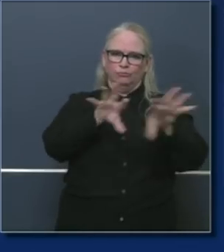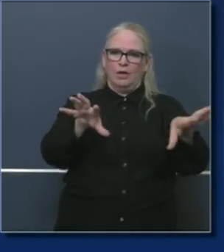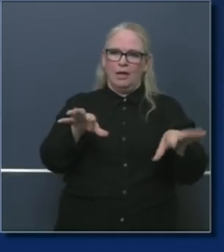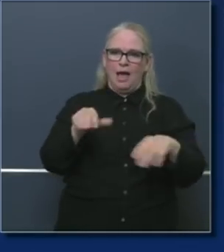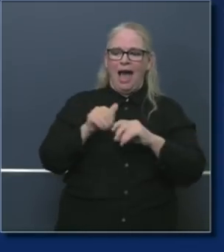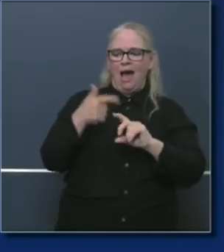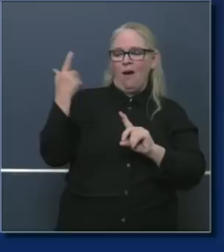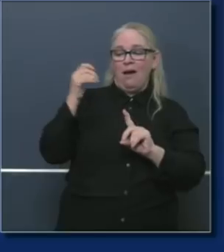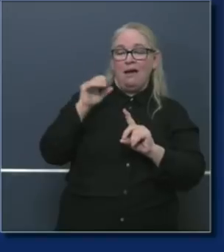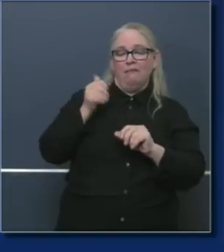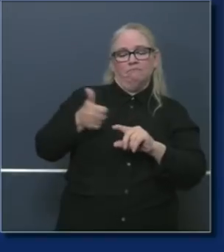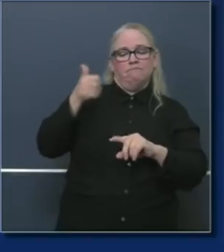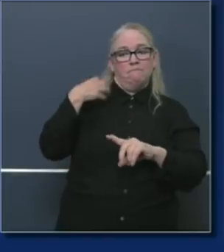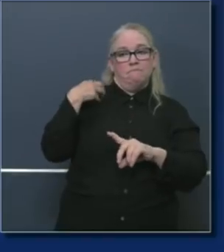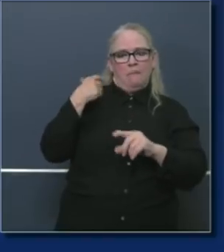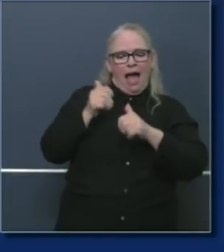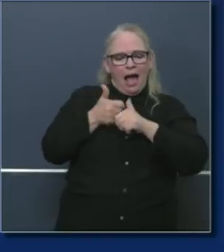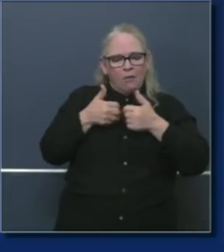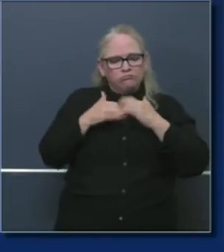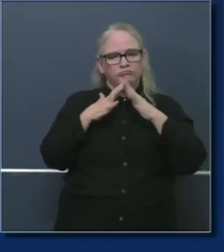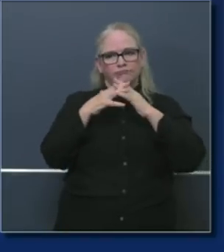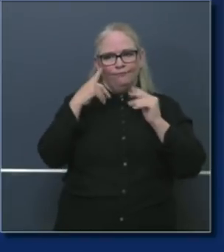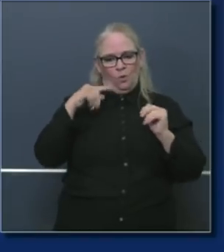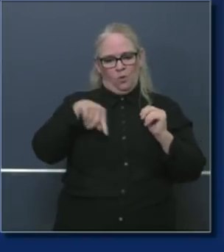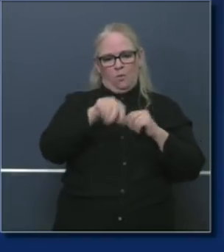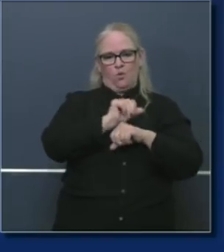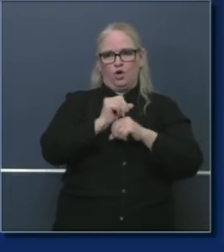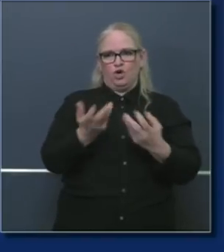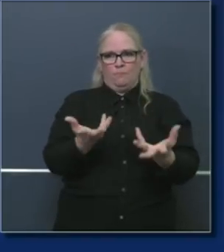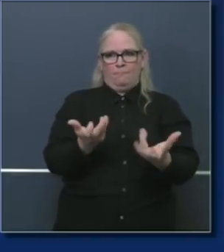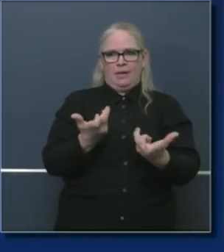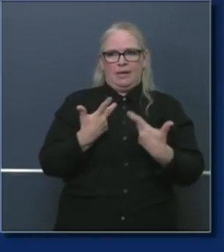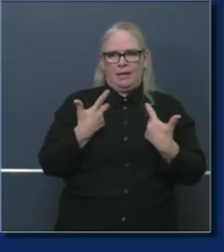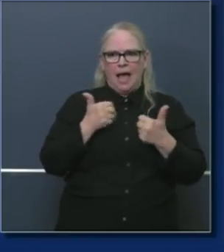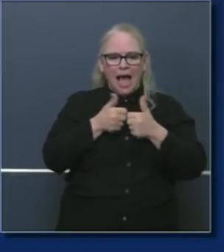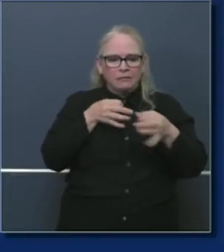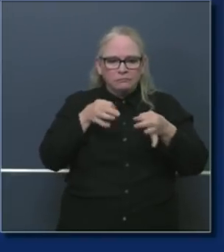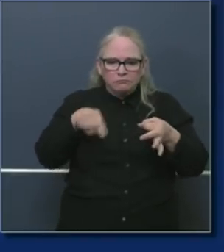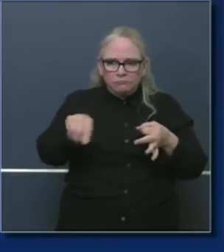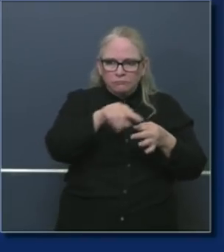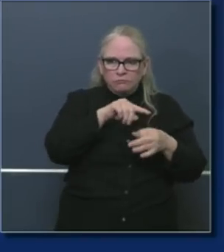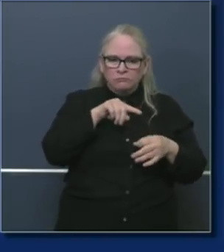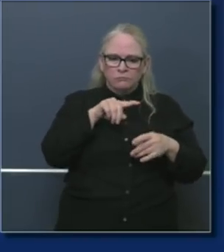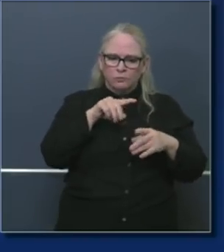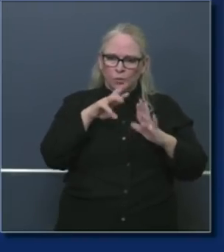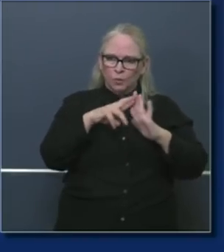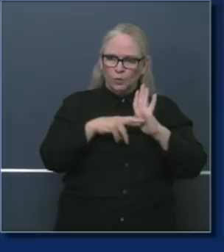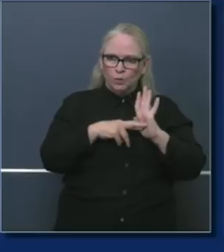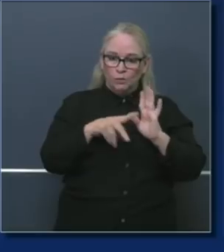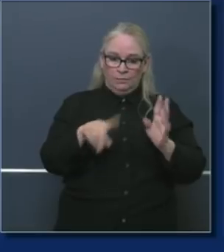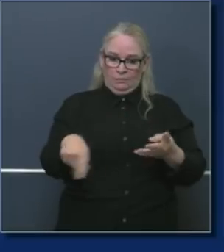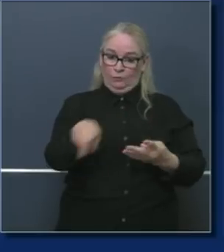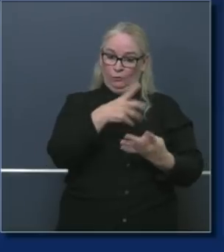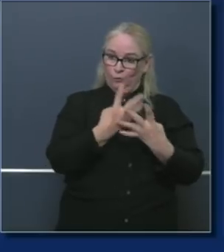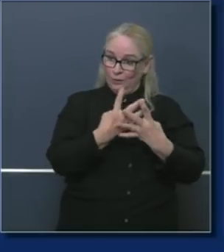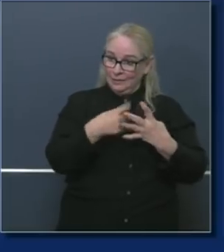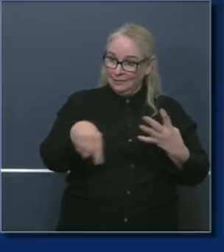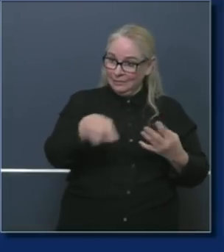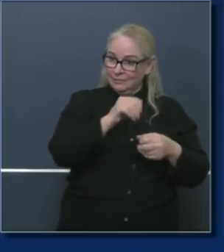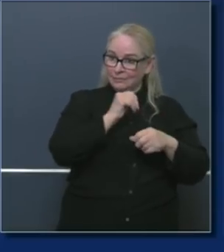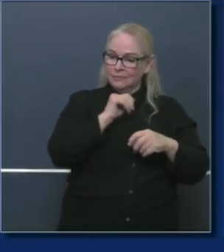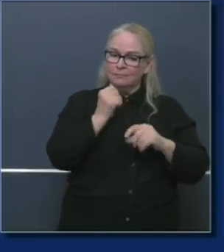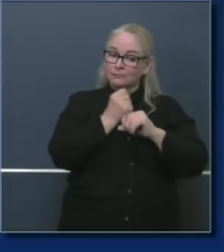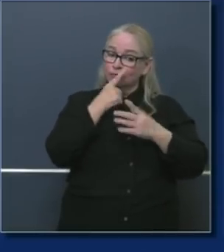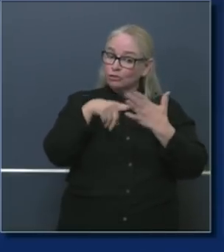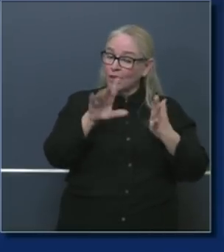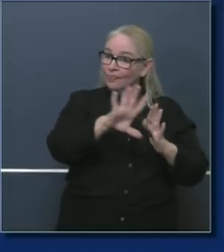of employees on how to limit the spread of COVID-19, how to screen for symptoms, possibly temperature